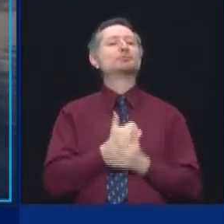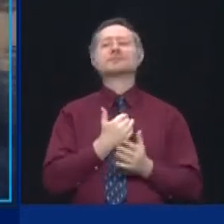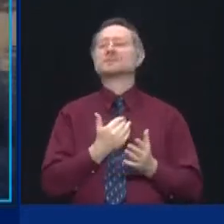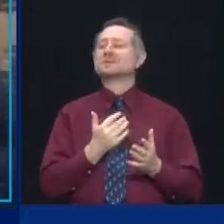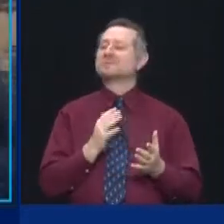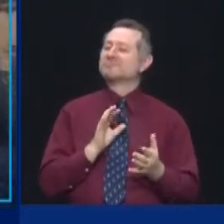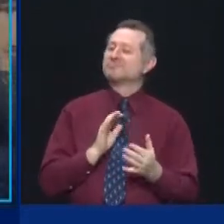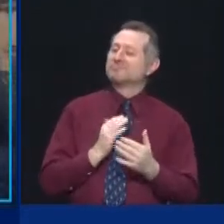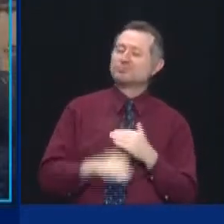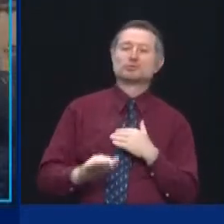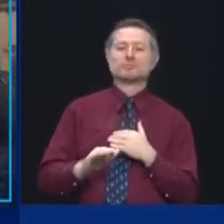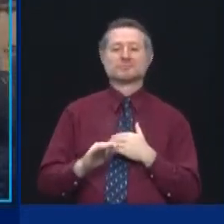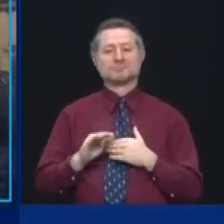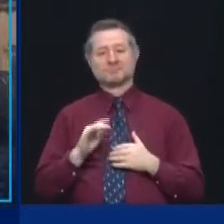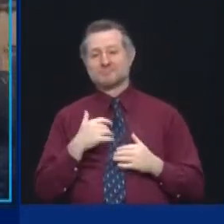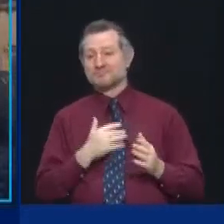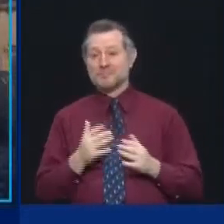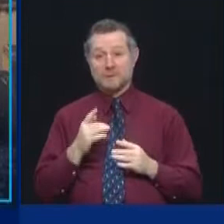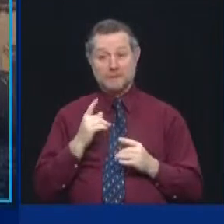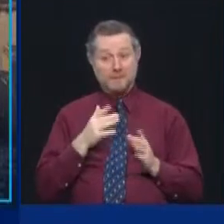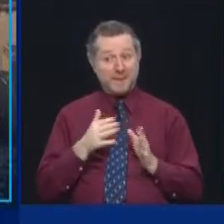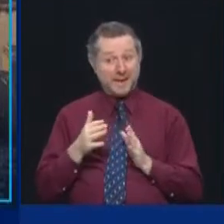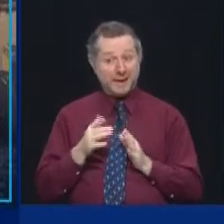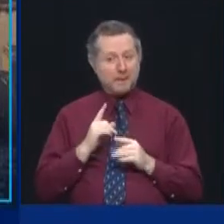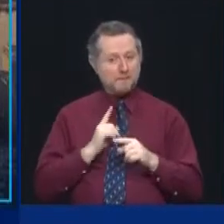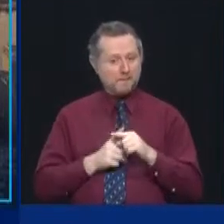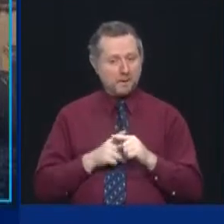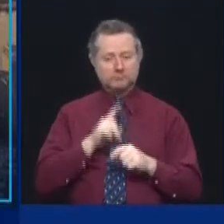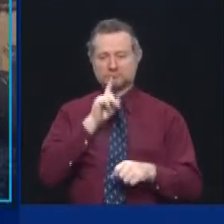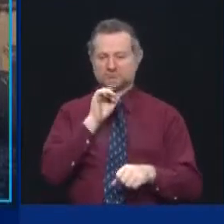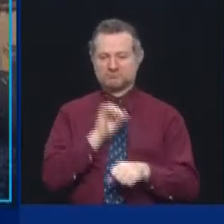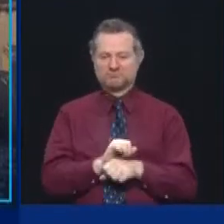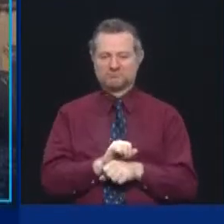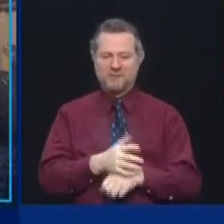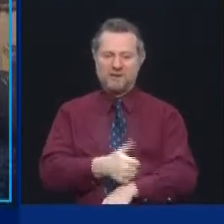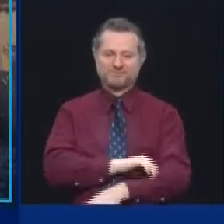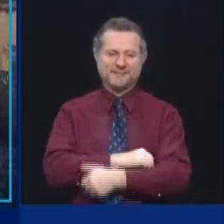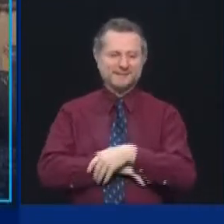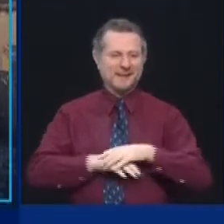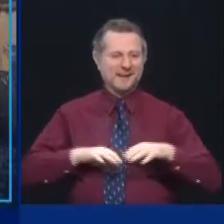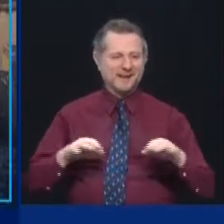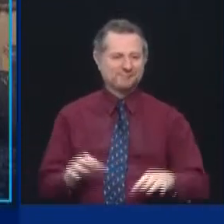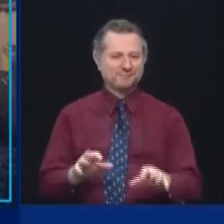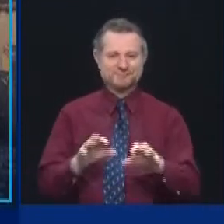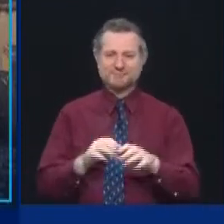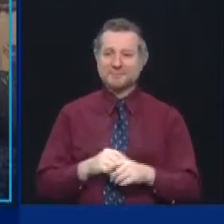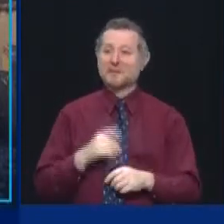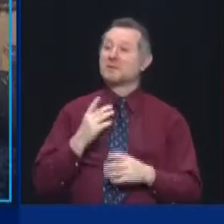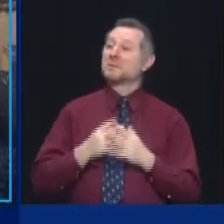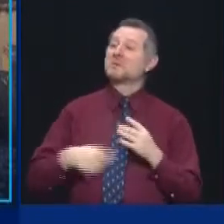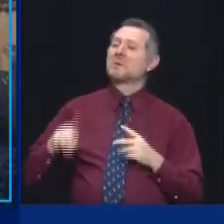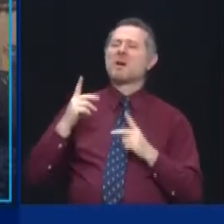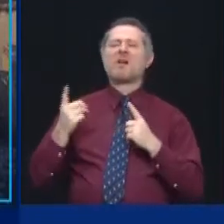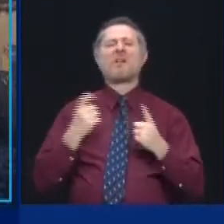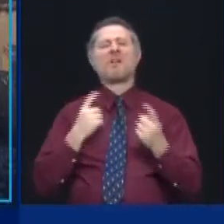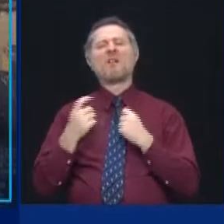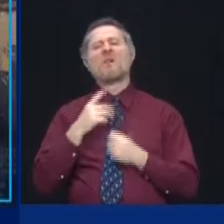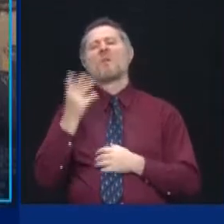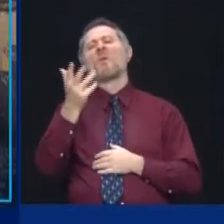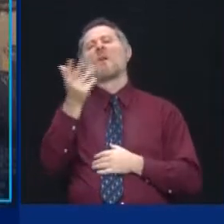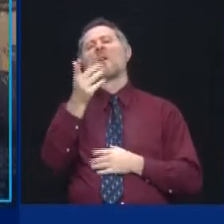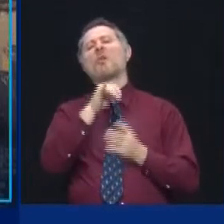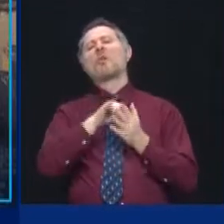opened today, but also being key personally and institutionally in everything